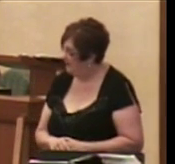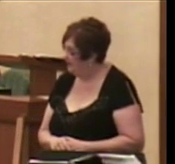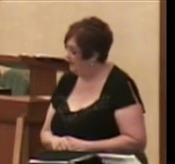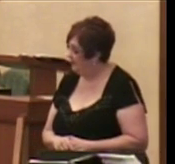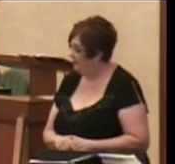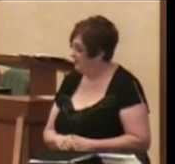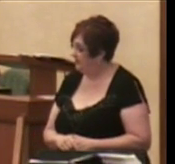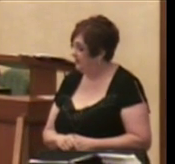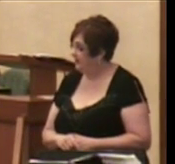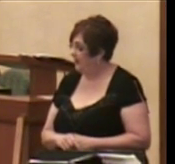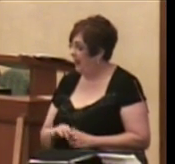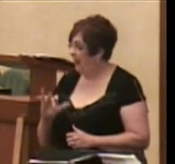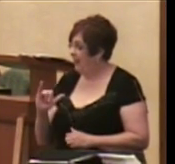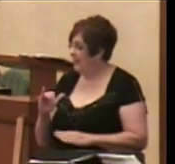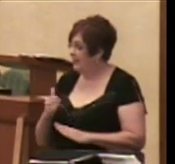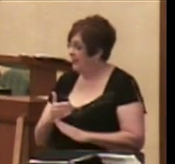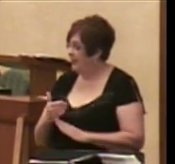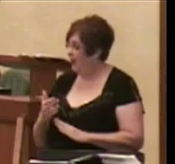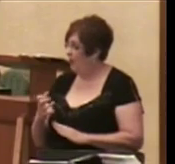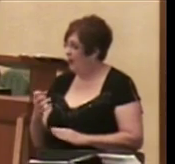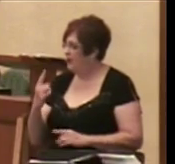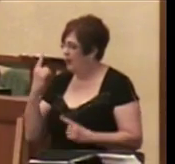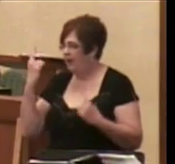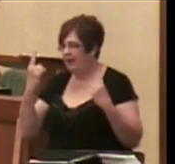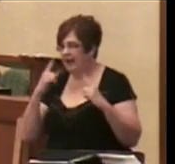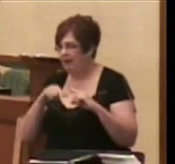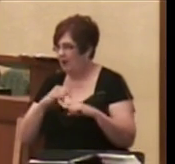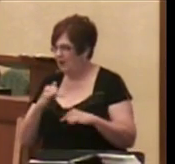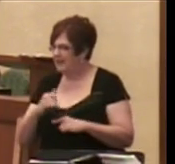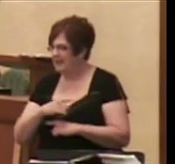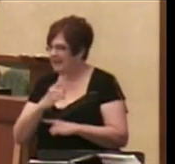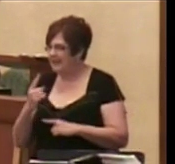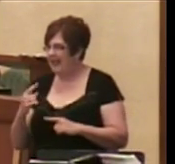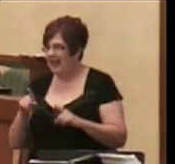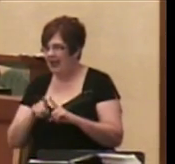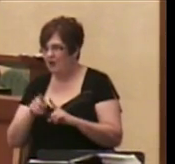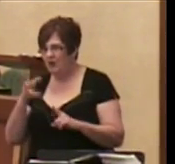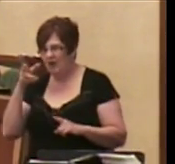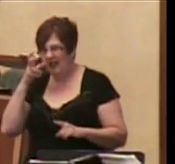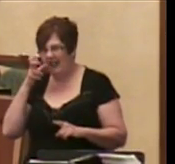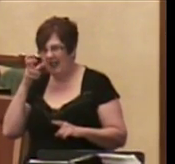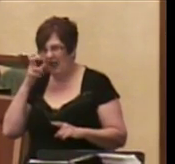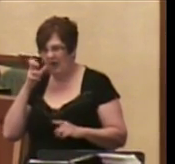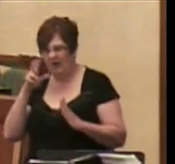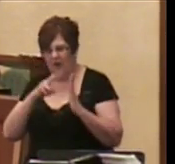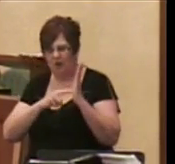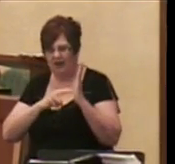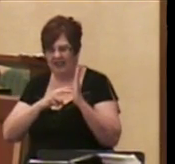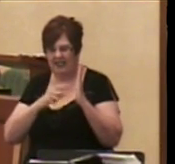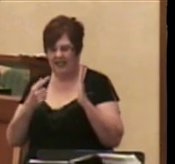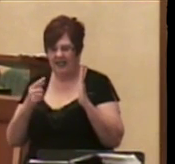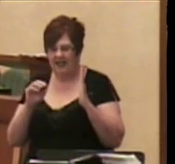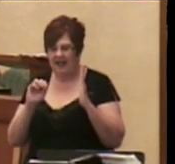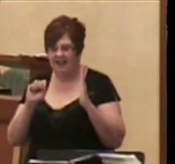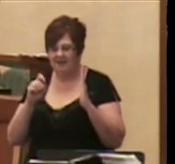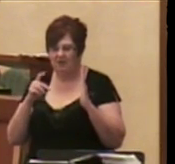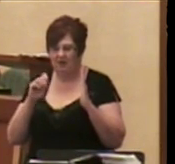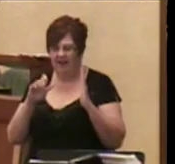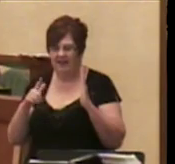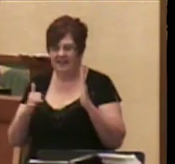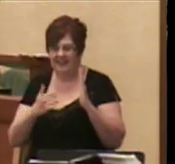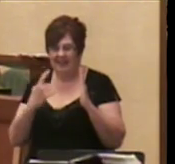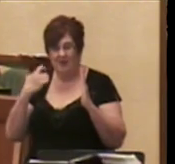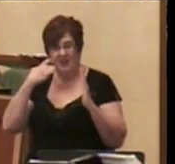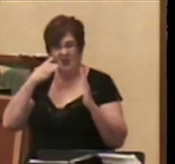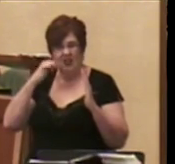All right, so that's the song I want you to think about today as you're hearing our gospel reading. And actually, we just heard